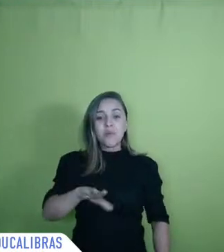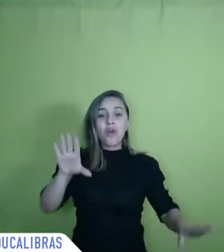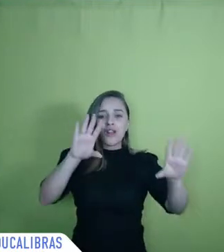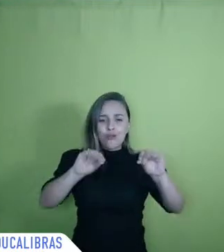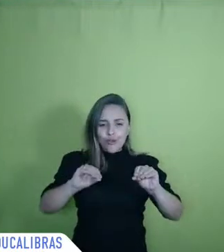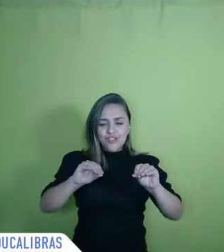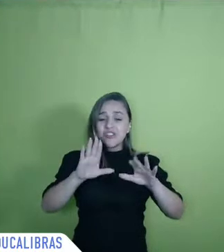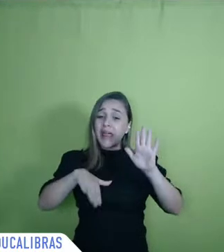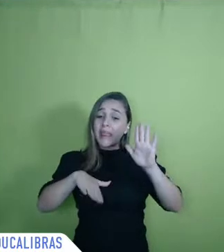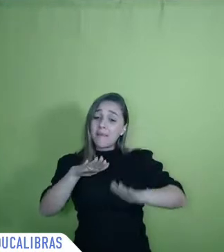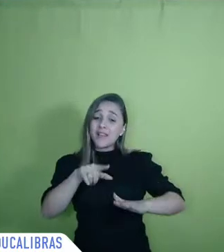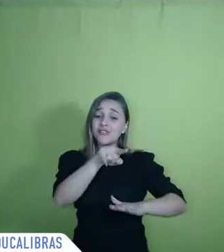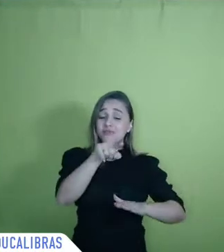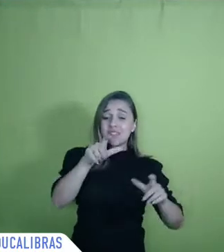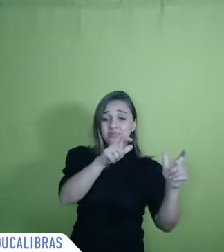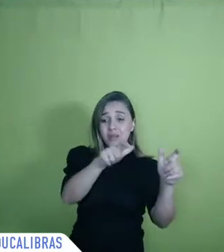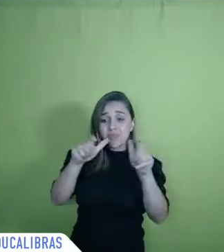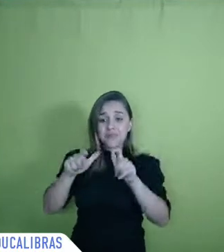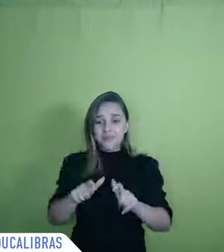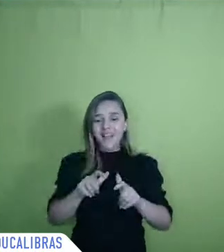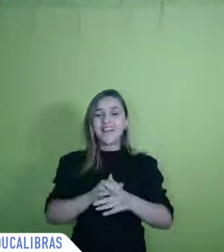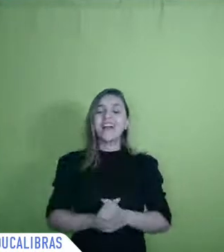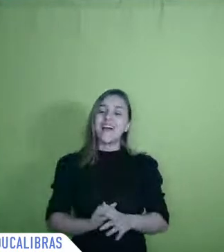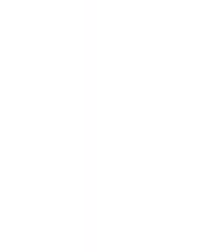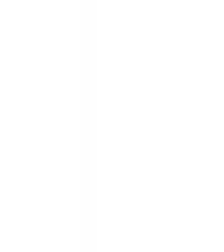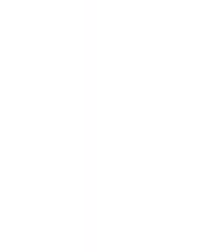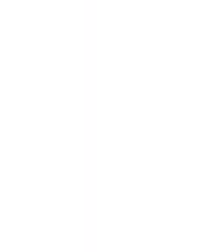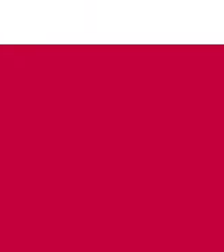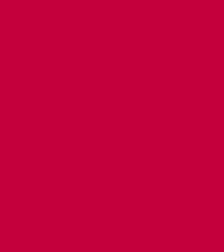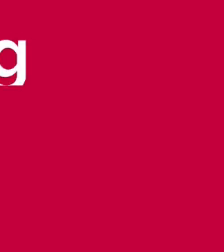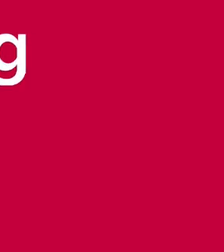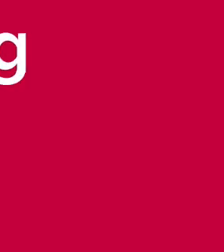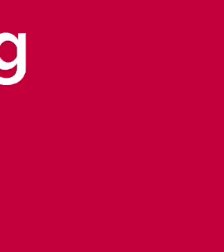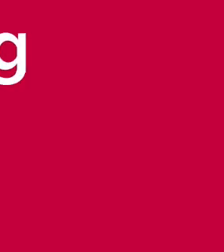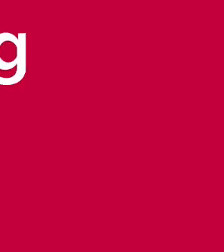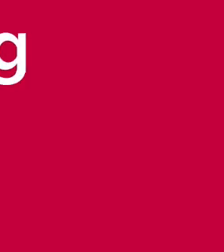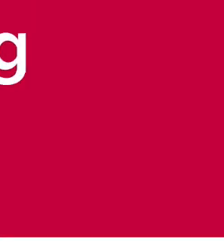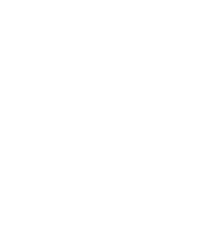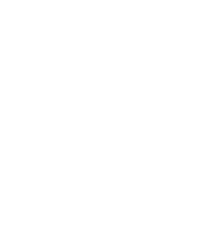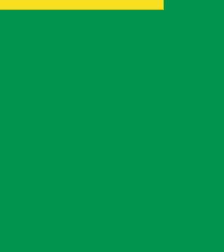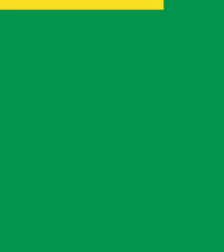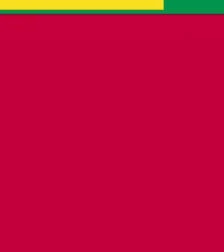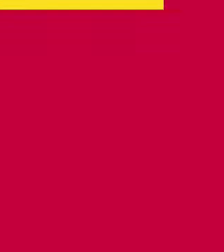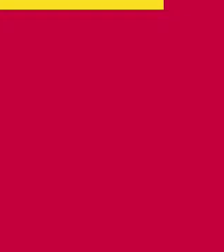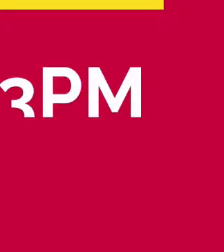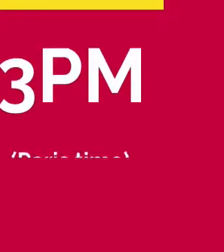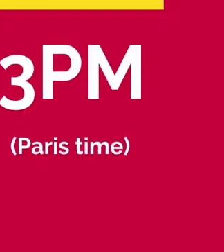afternoon, and good evening. And I will see you then.